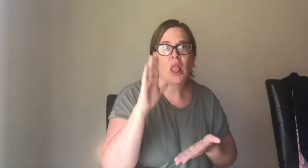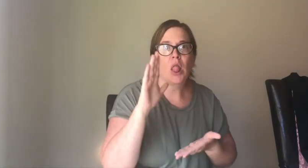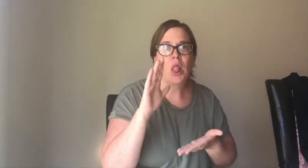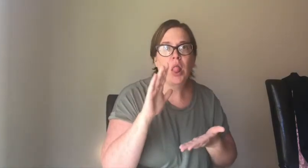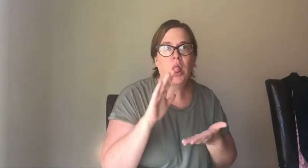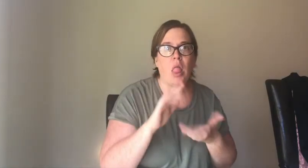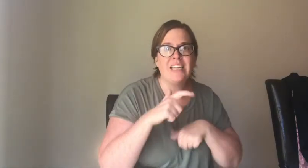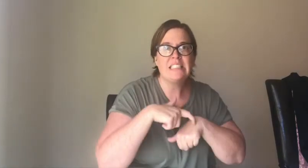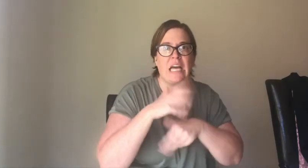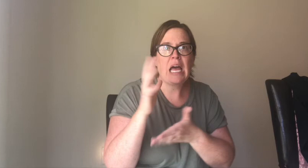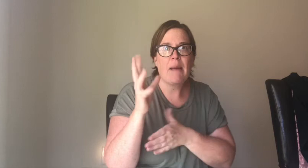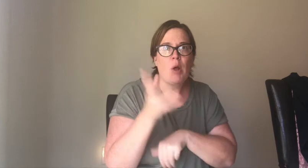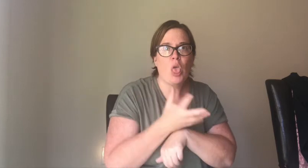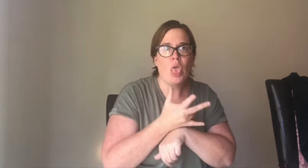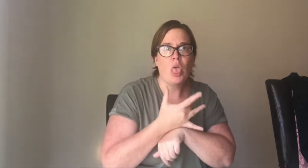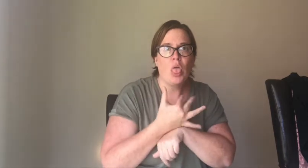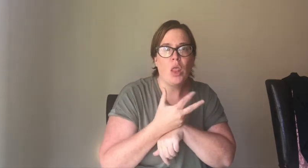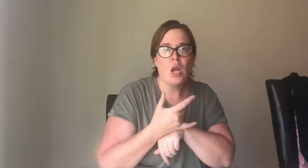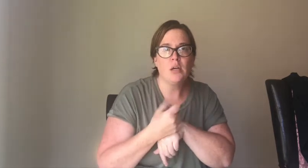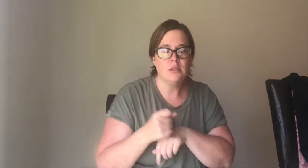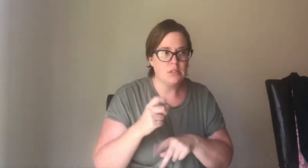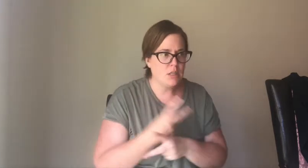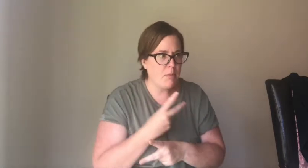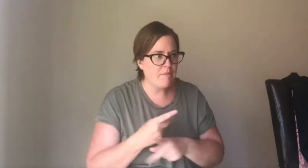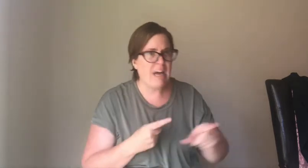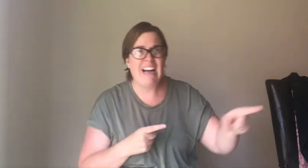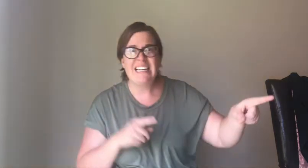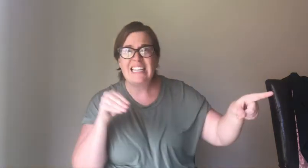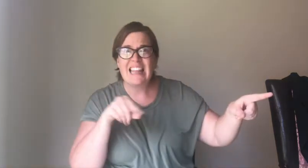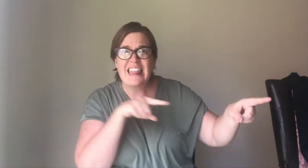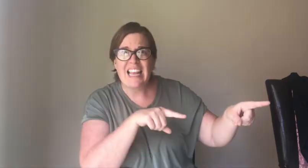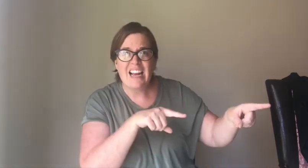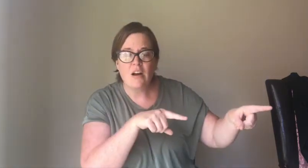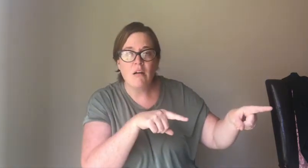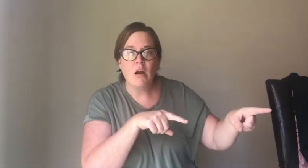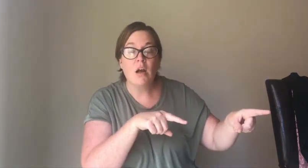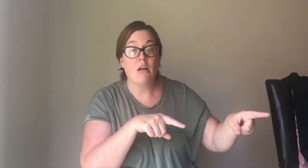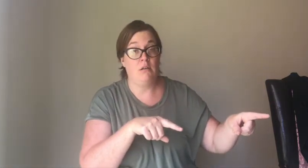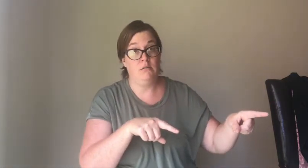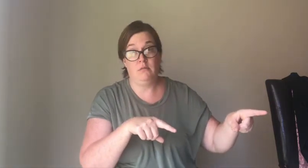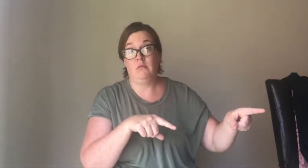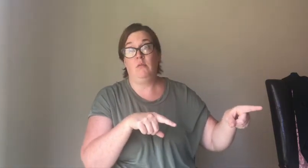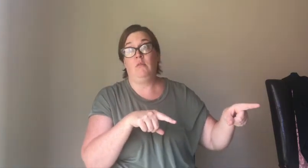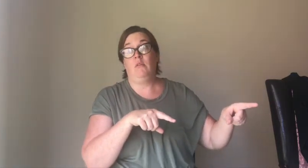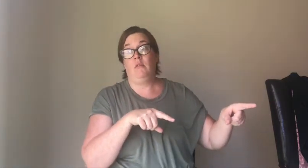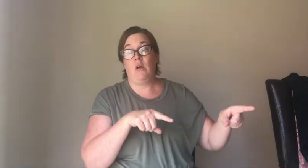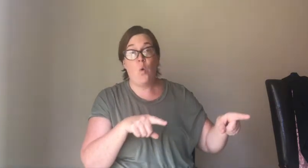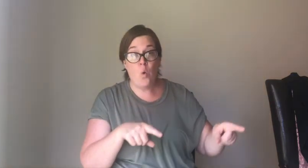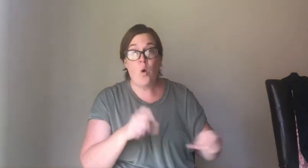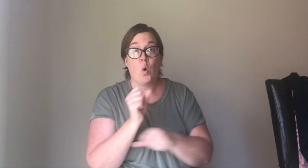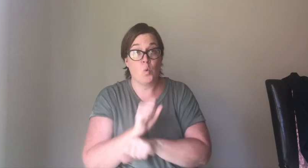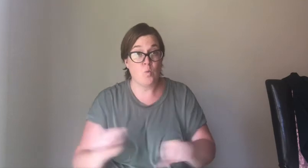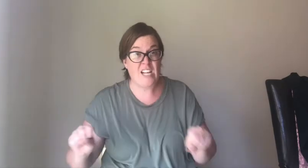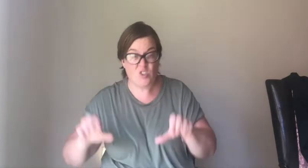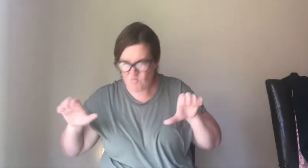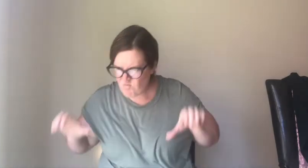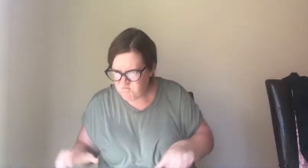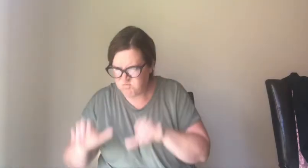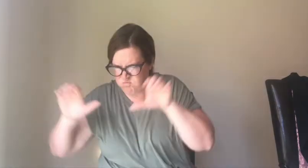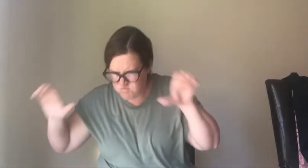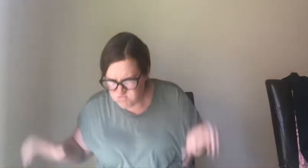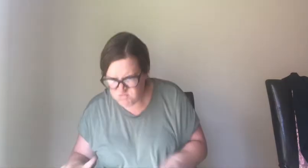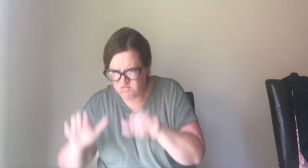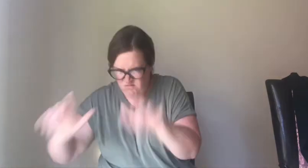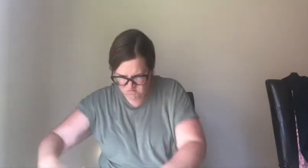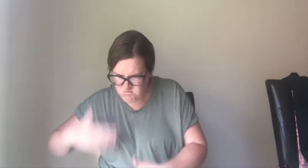these 12 soccer players, these young men, went into this cave in Thailand with their assistant coach, and they were just going